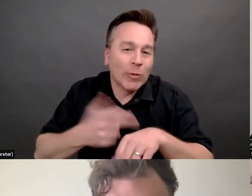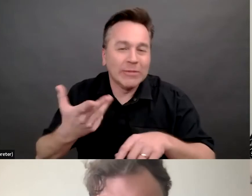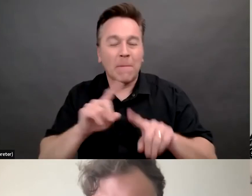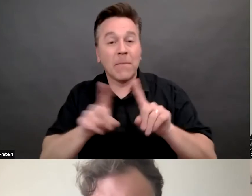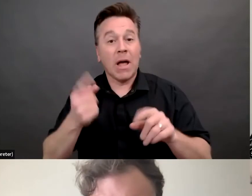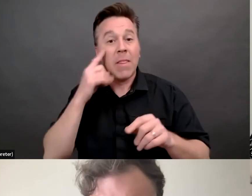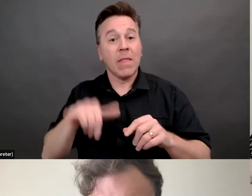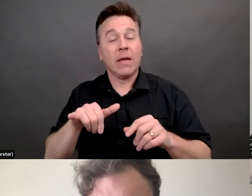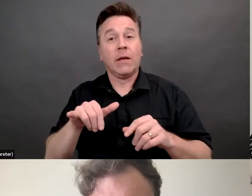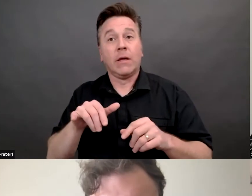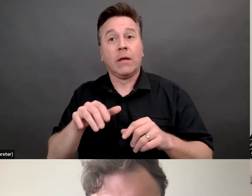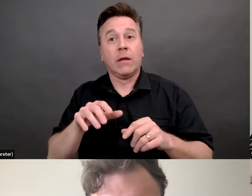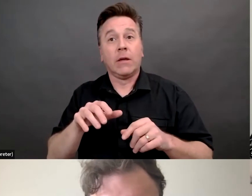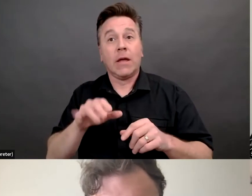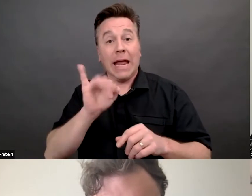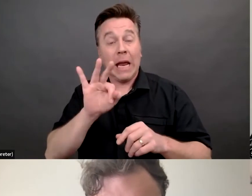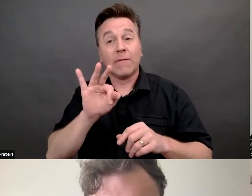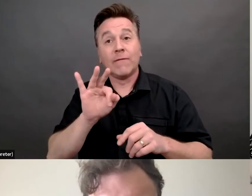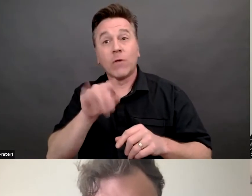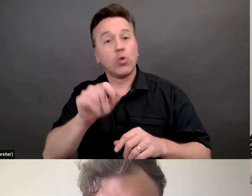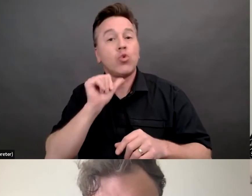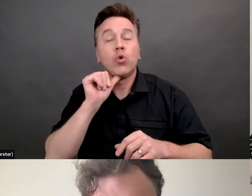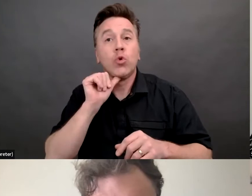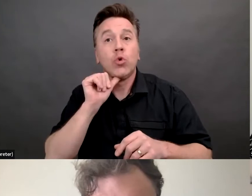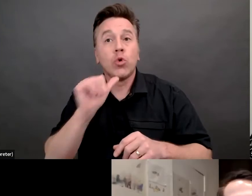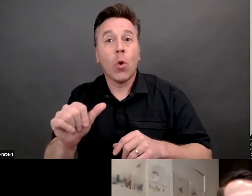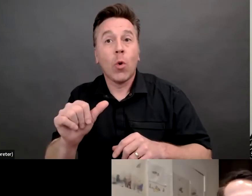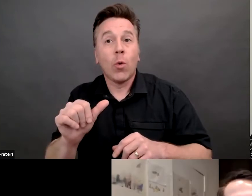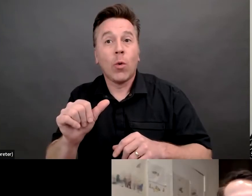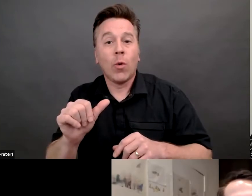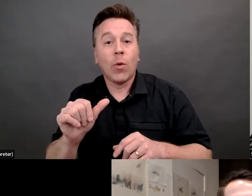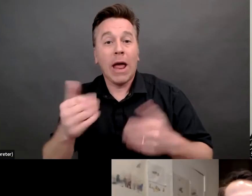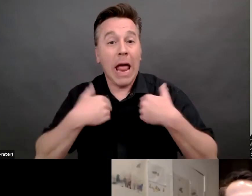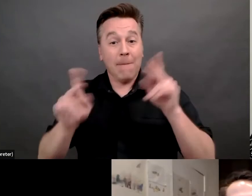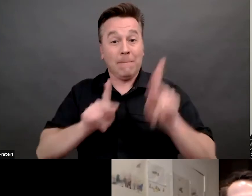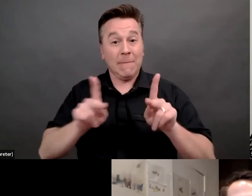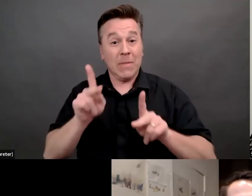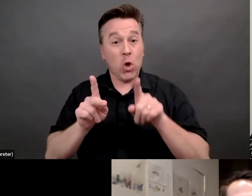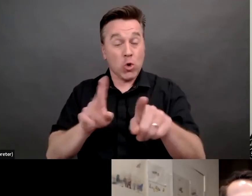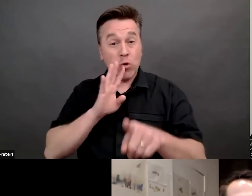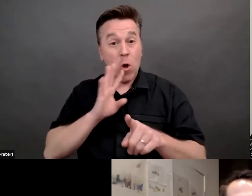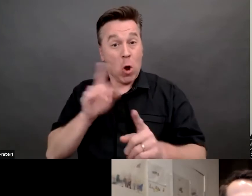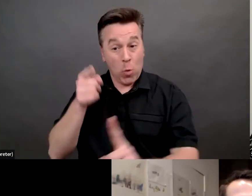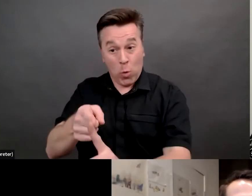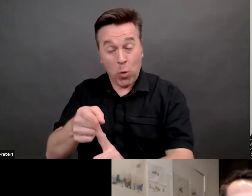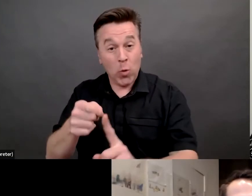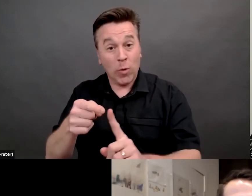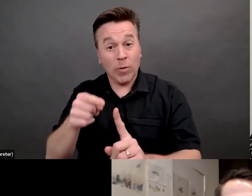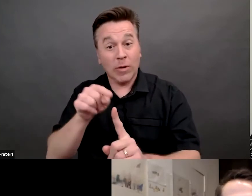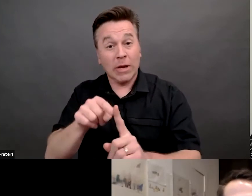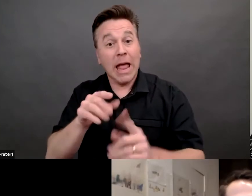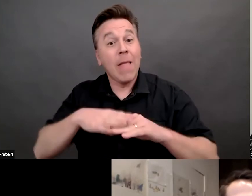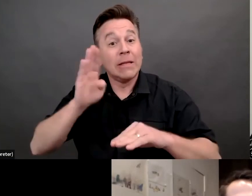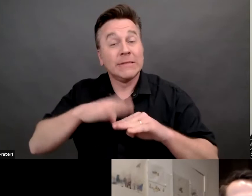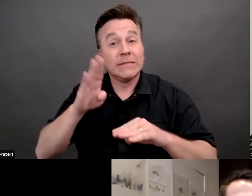I think if you don't have people who you're talking to who, at